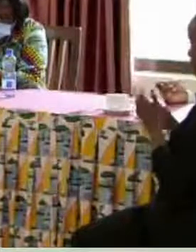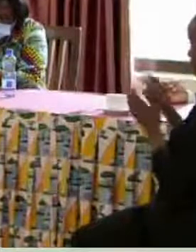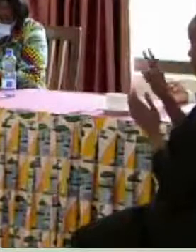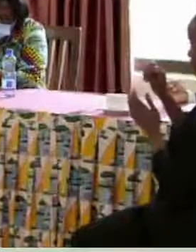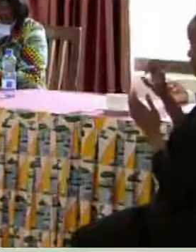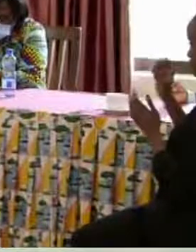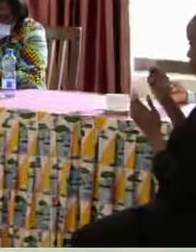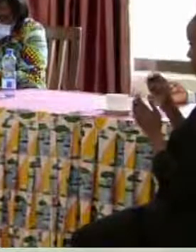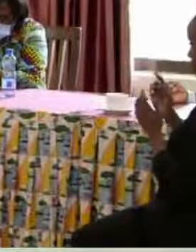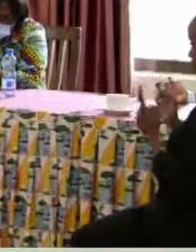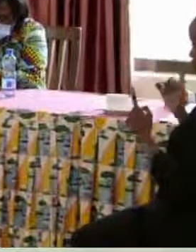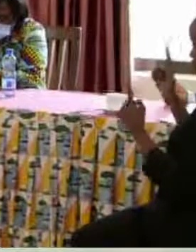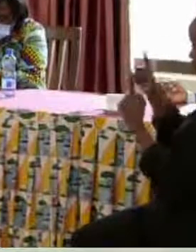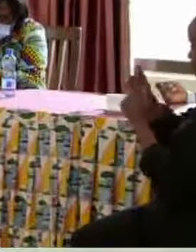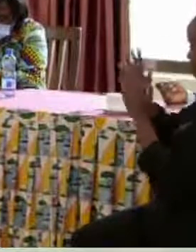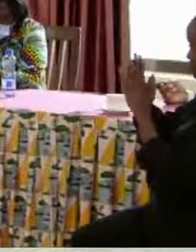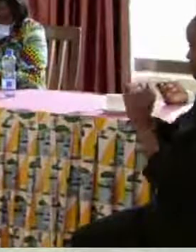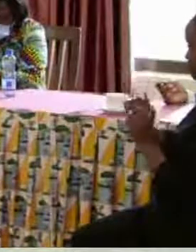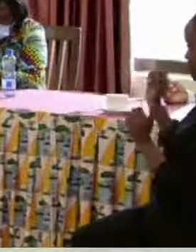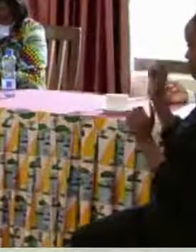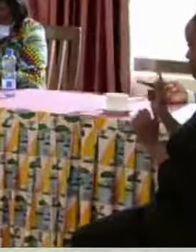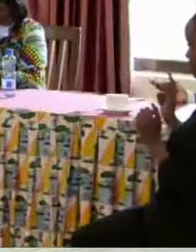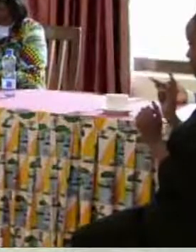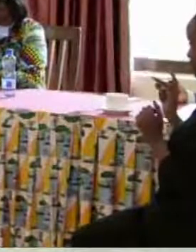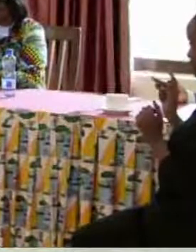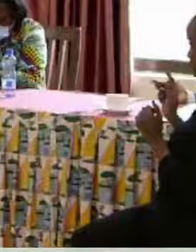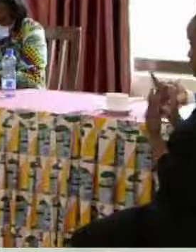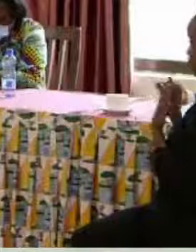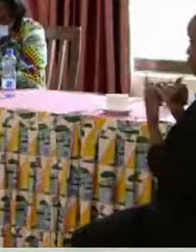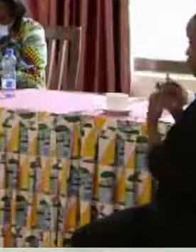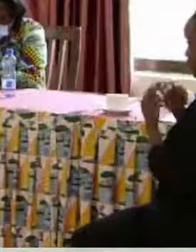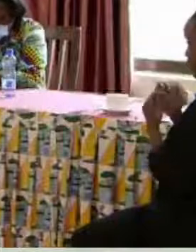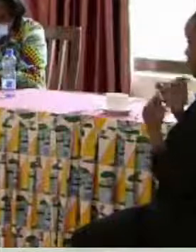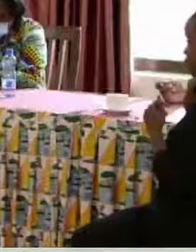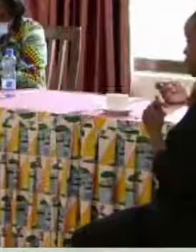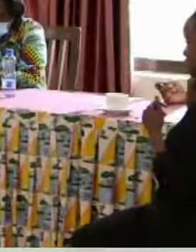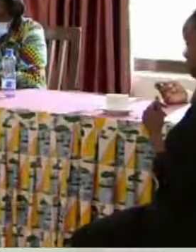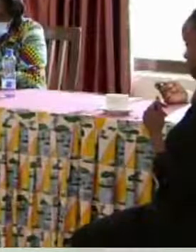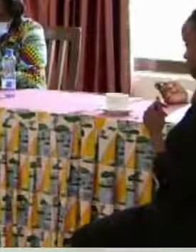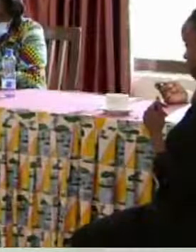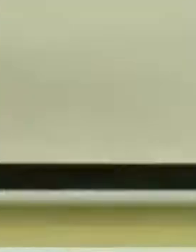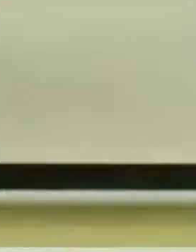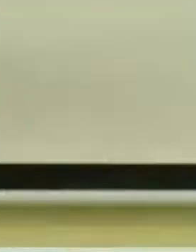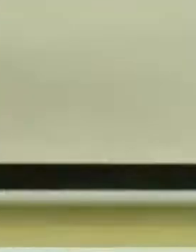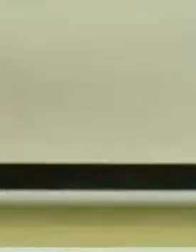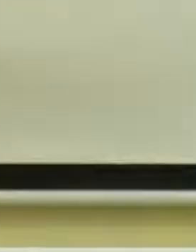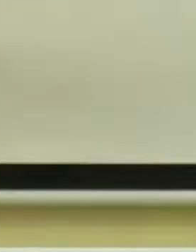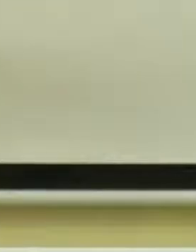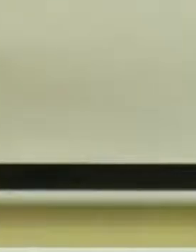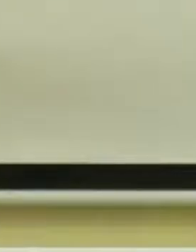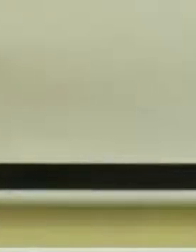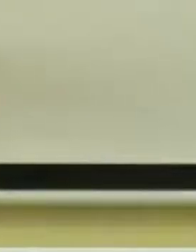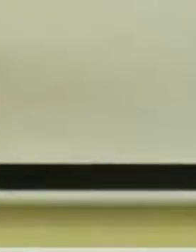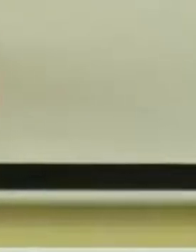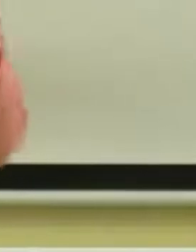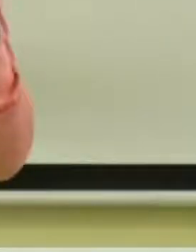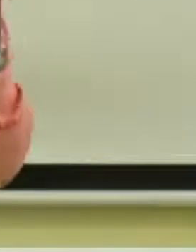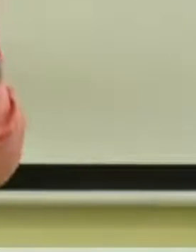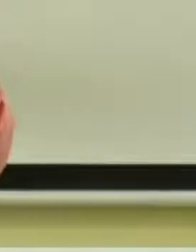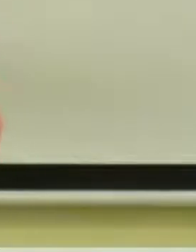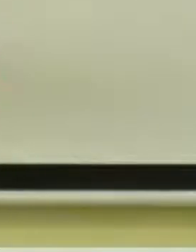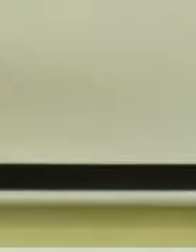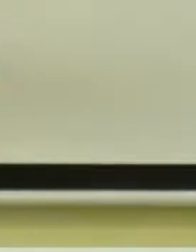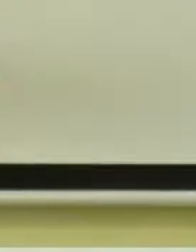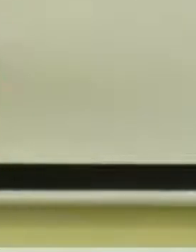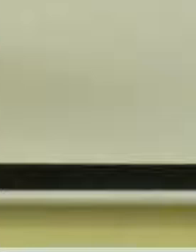to the mountain. Okay, and talking about disruption, ladies and gentlemen, we truly